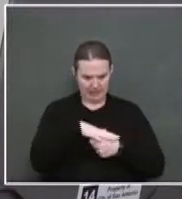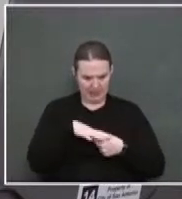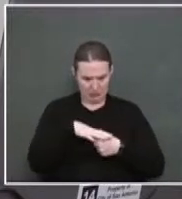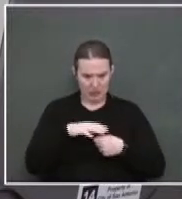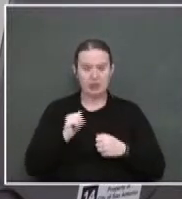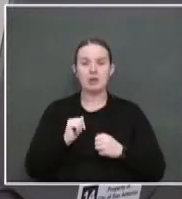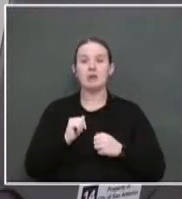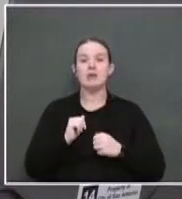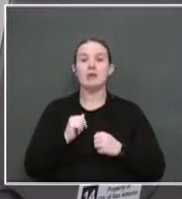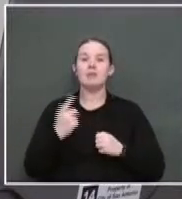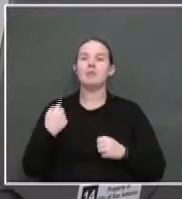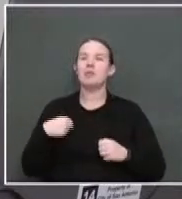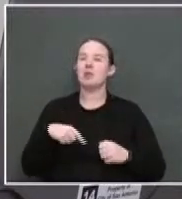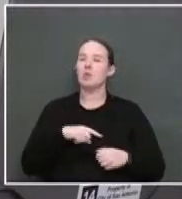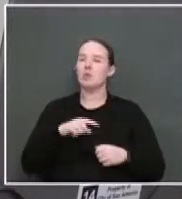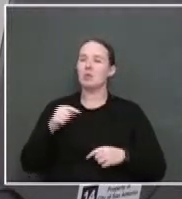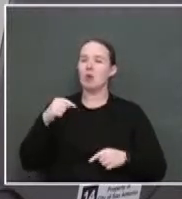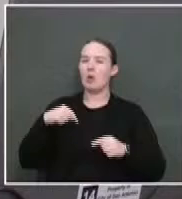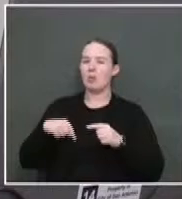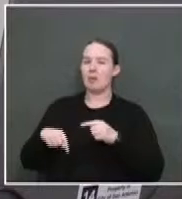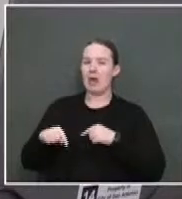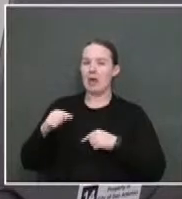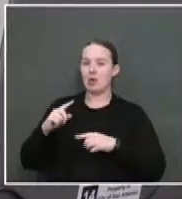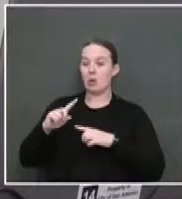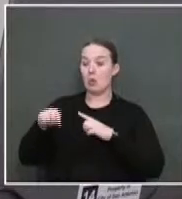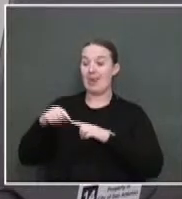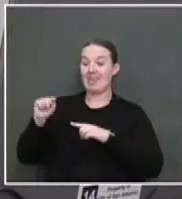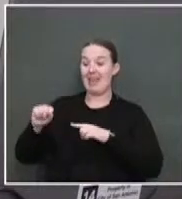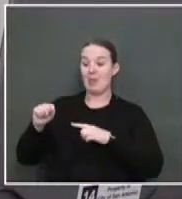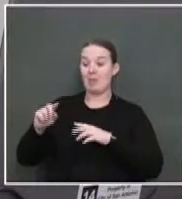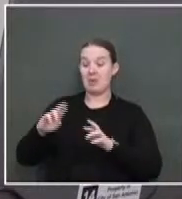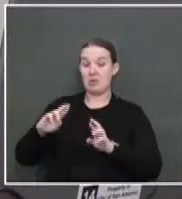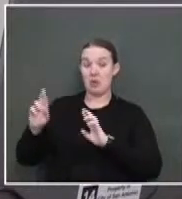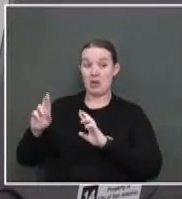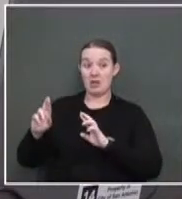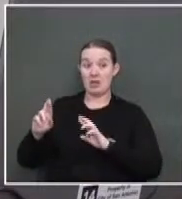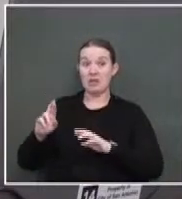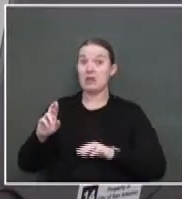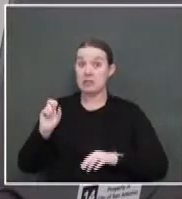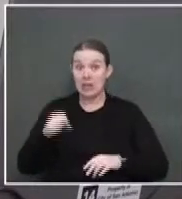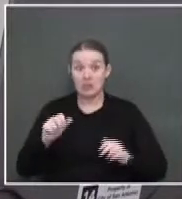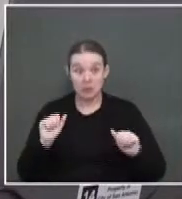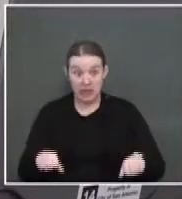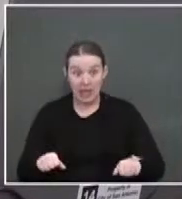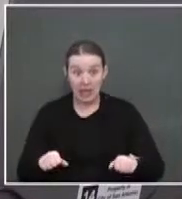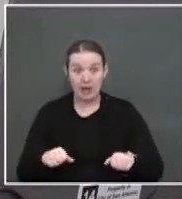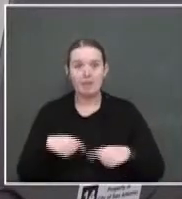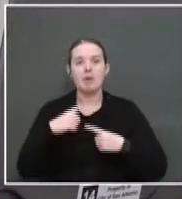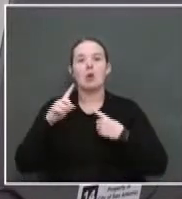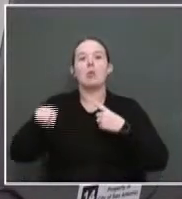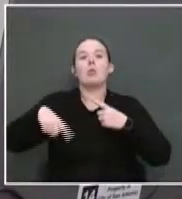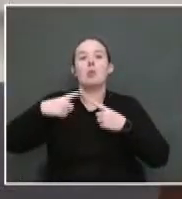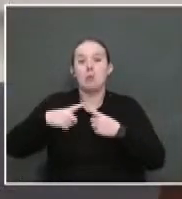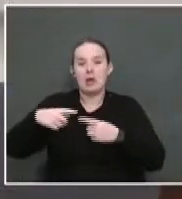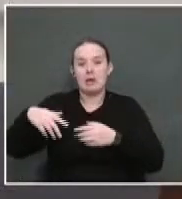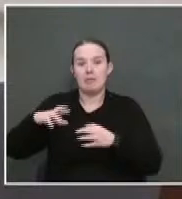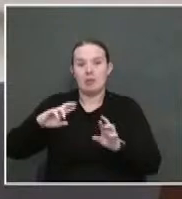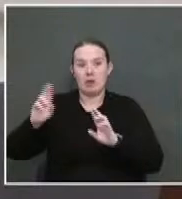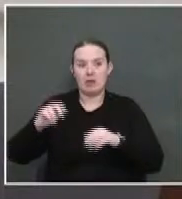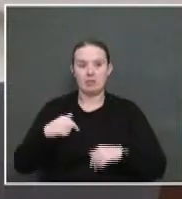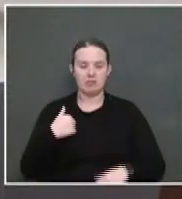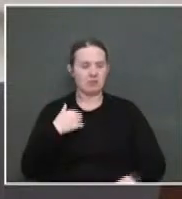We'll go back and check how timely that would be. Is it doable? Yes. It's just a matter of Or time to be mainly able to get those areas.